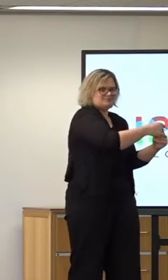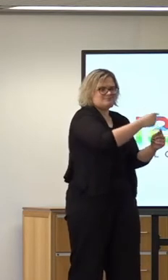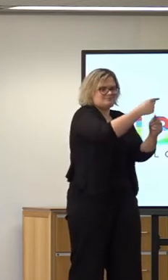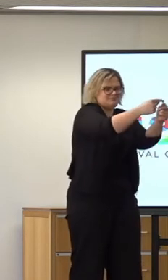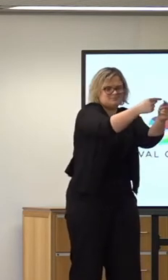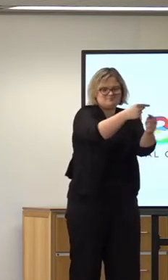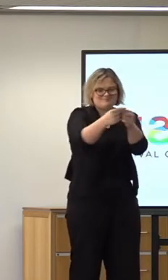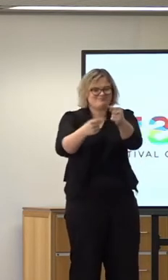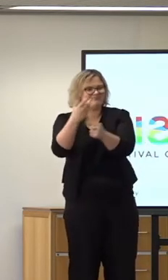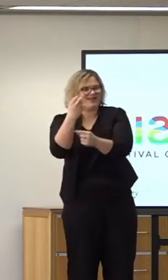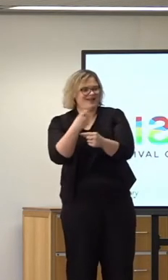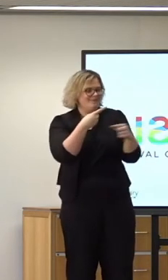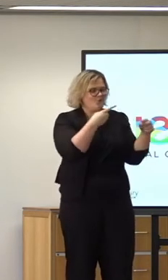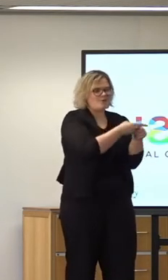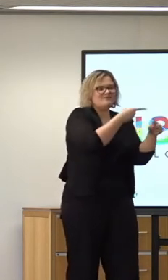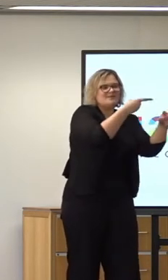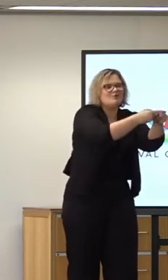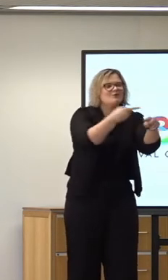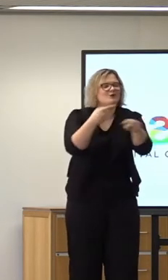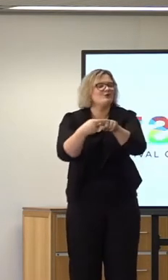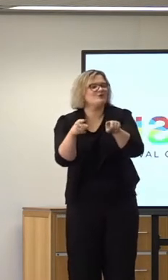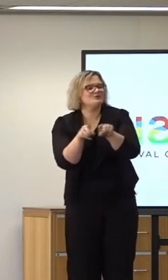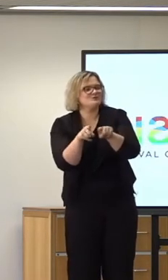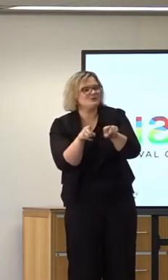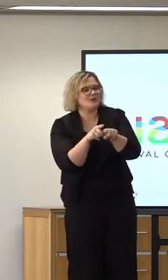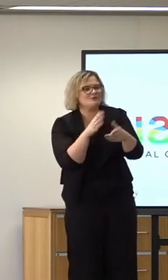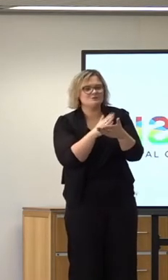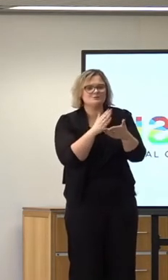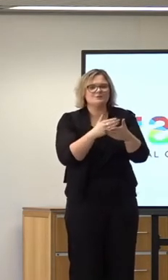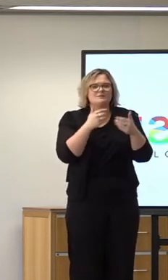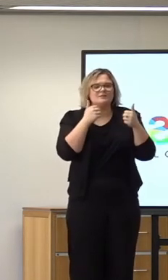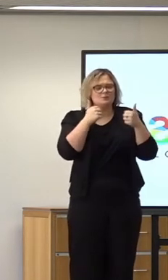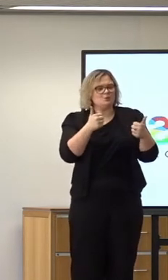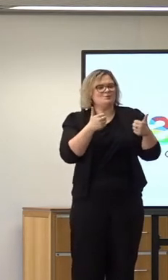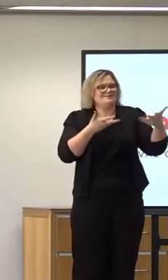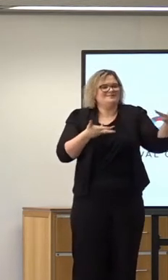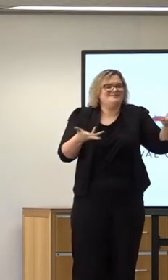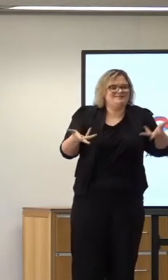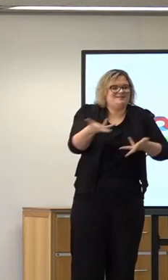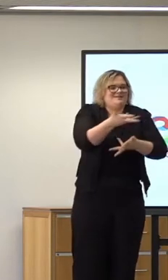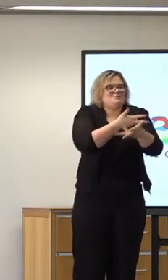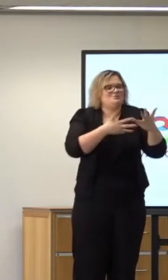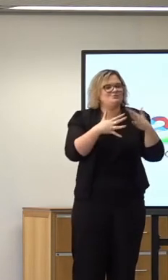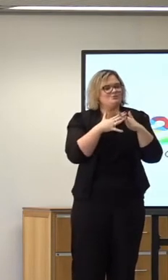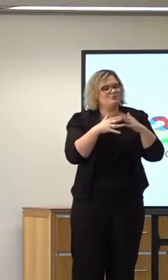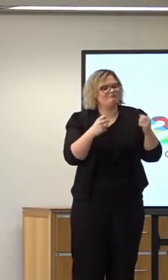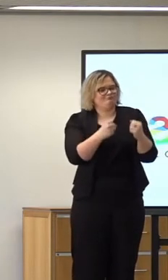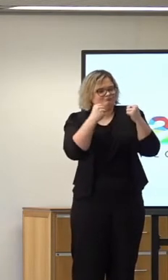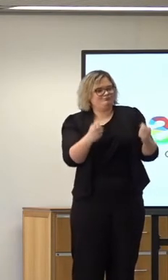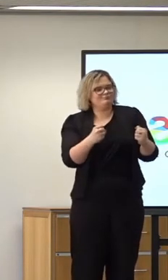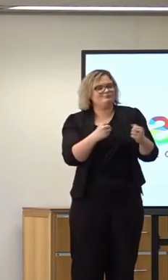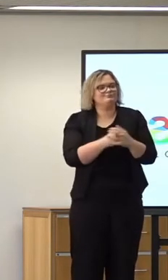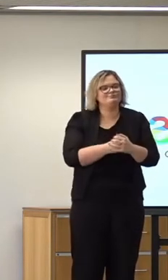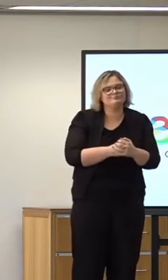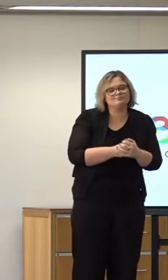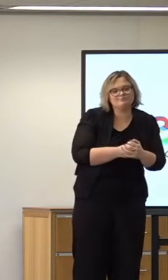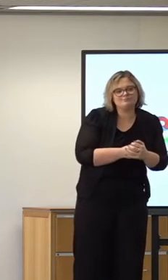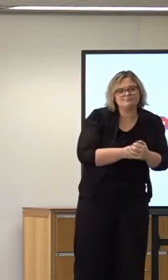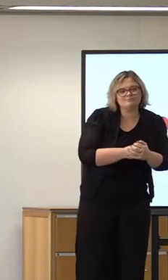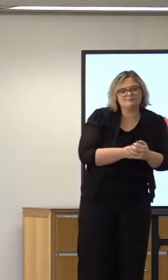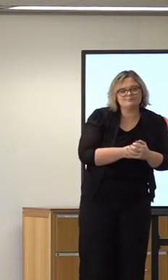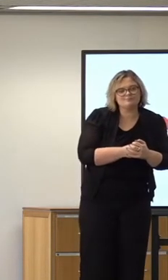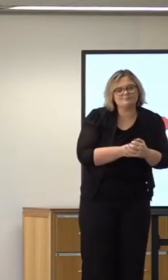two peers in instances as well. So it makes for a richer, robust discussion, I think, in those types of settings and frameworks.